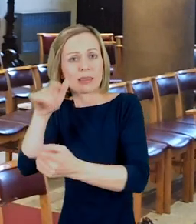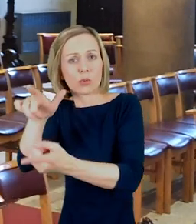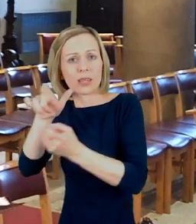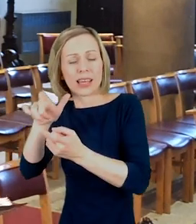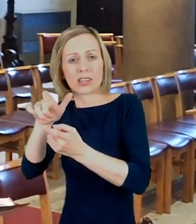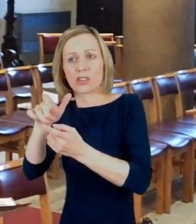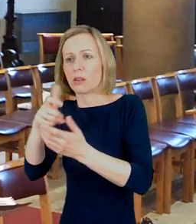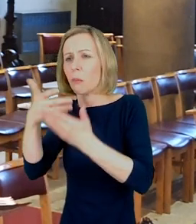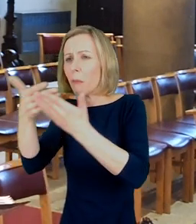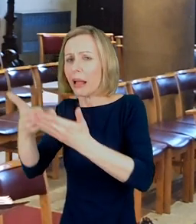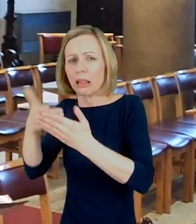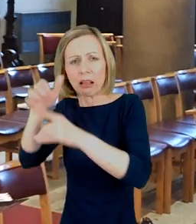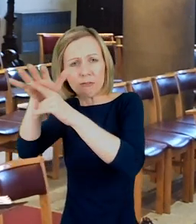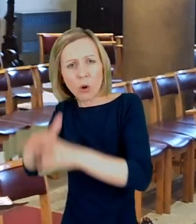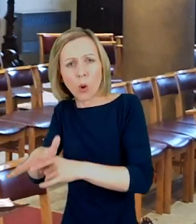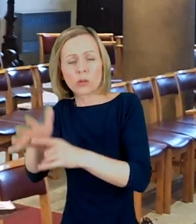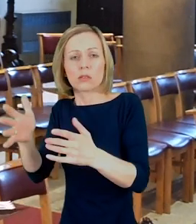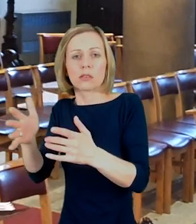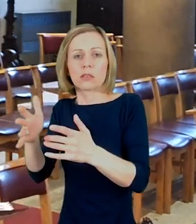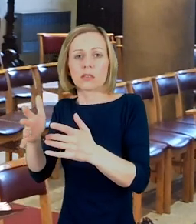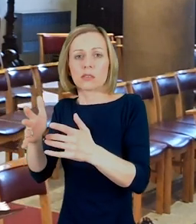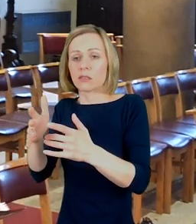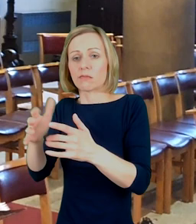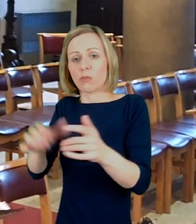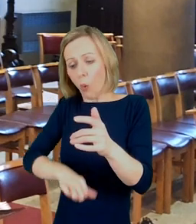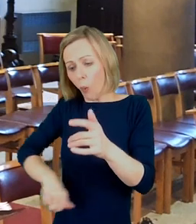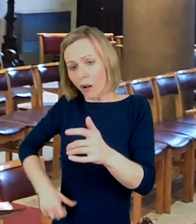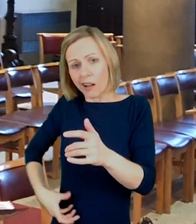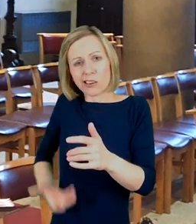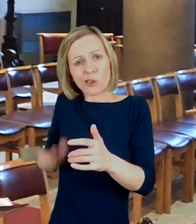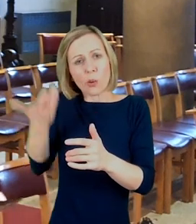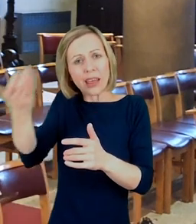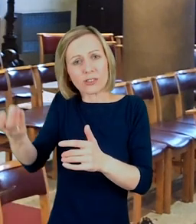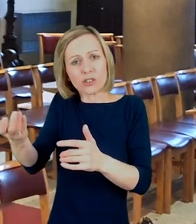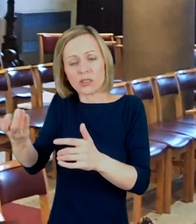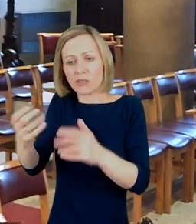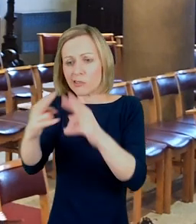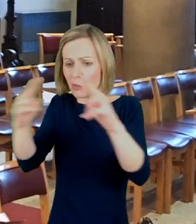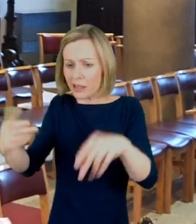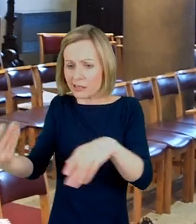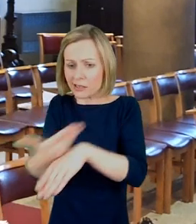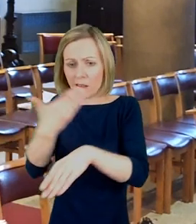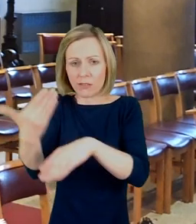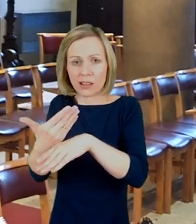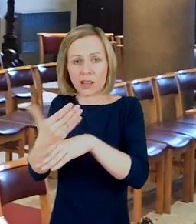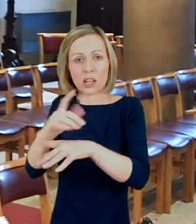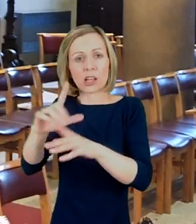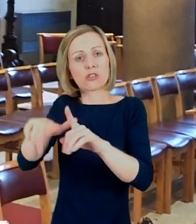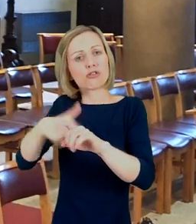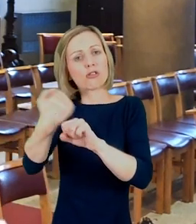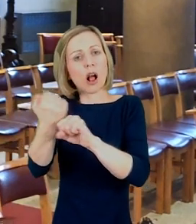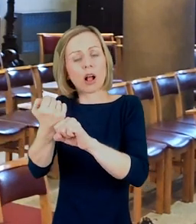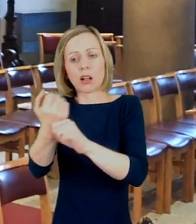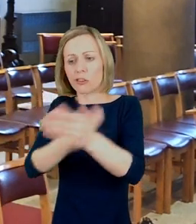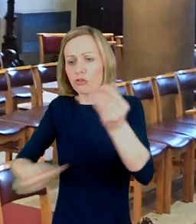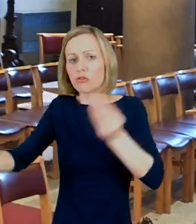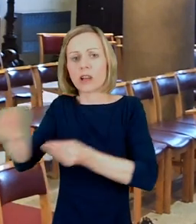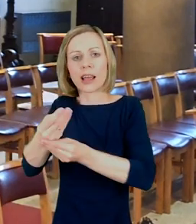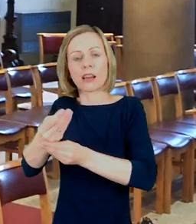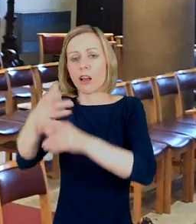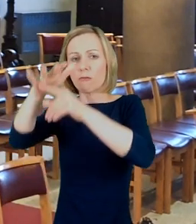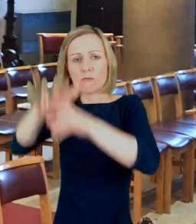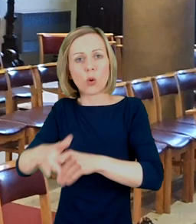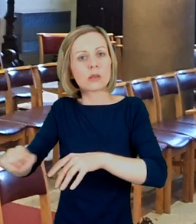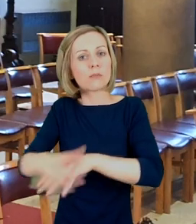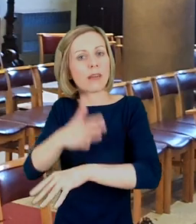domestic servitude, forced organ donation, county lines drug trading, and forced